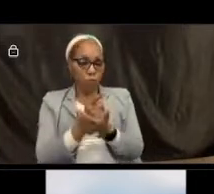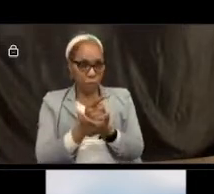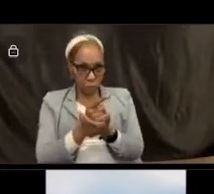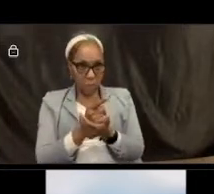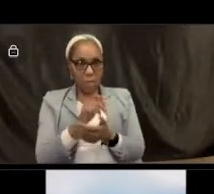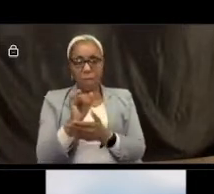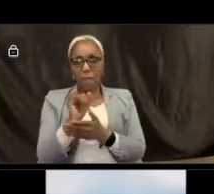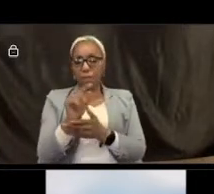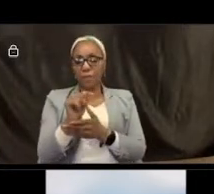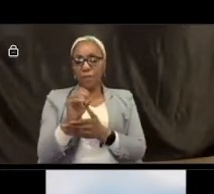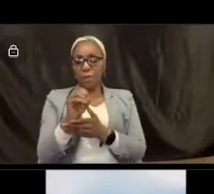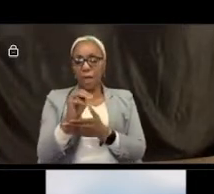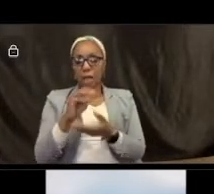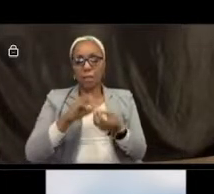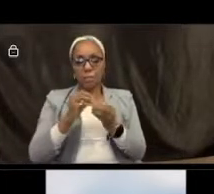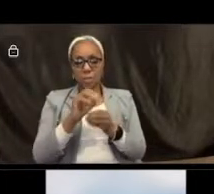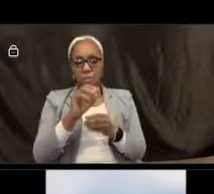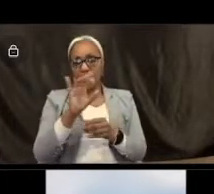of item number 8,